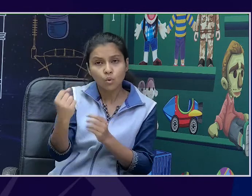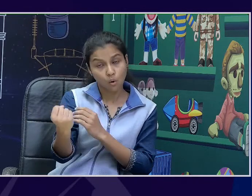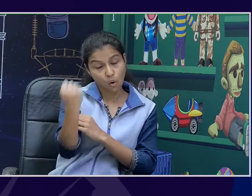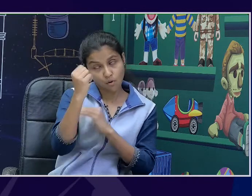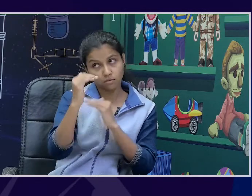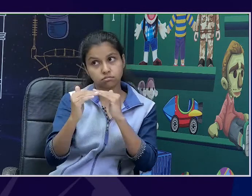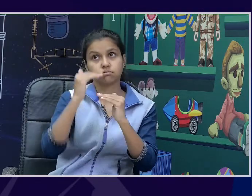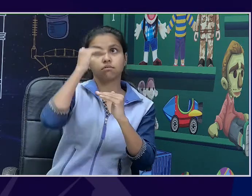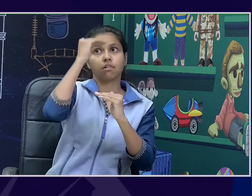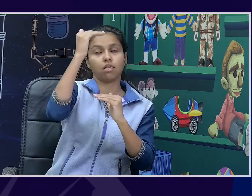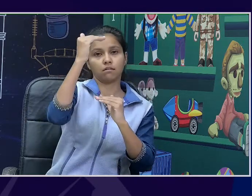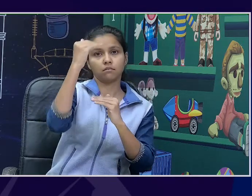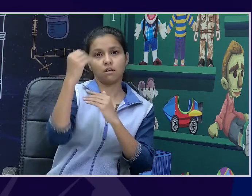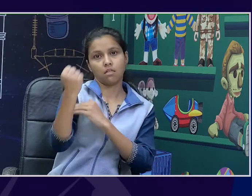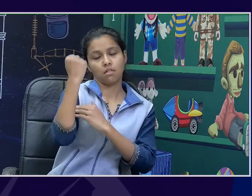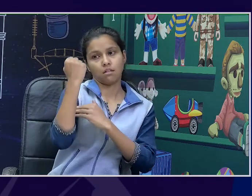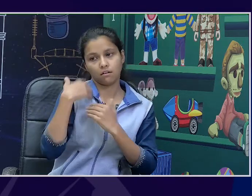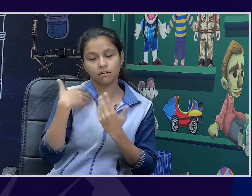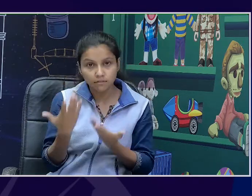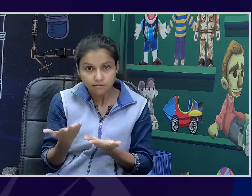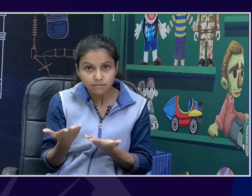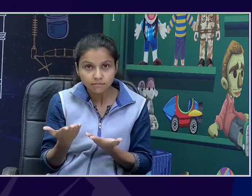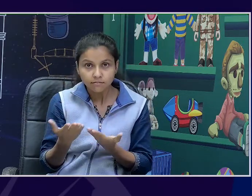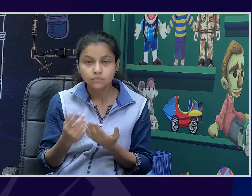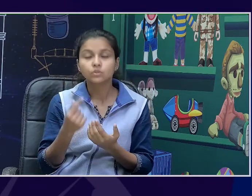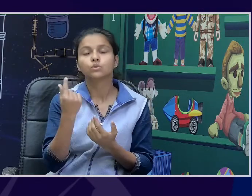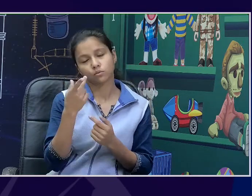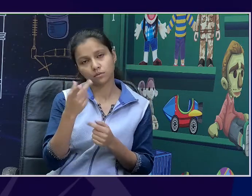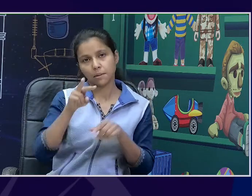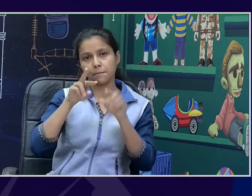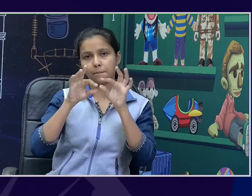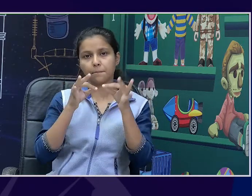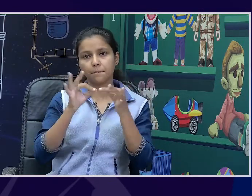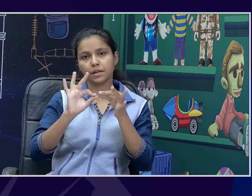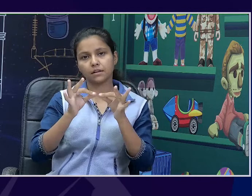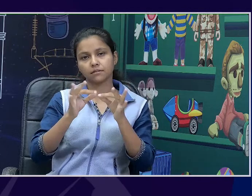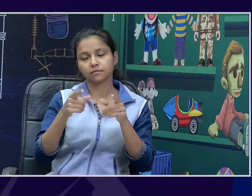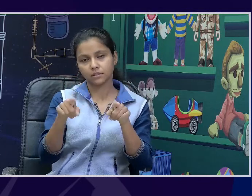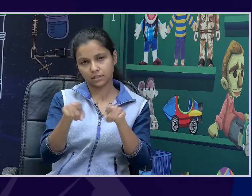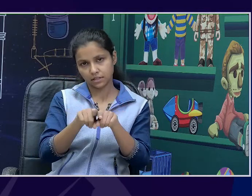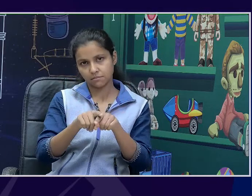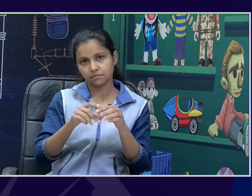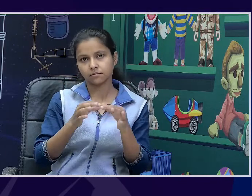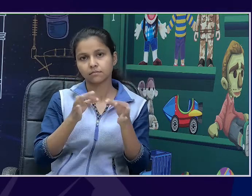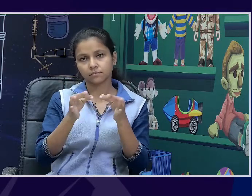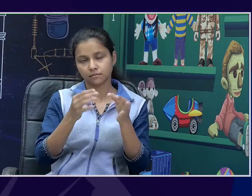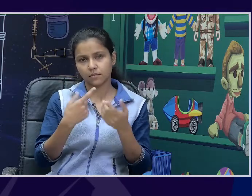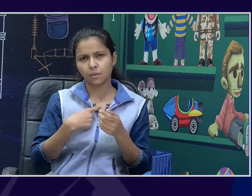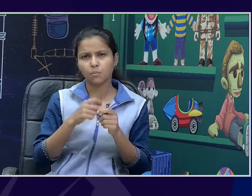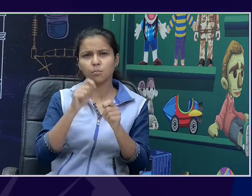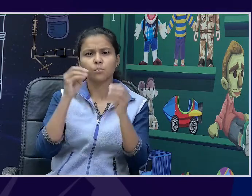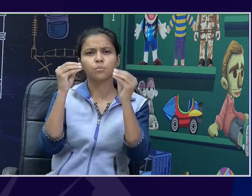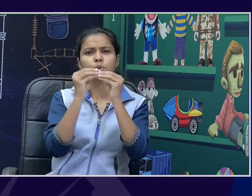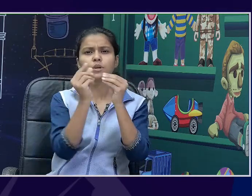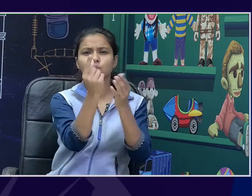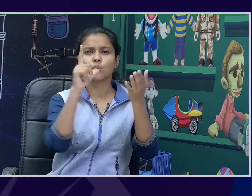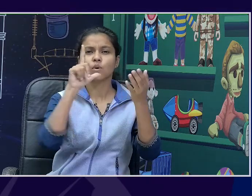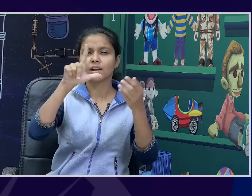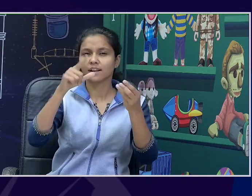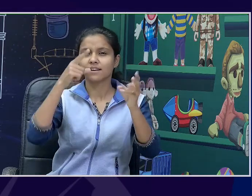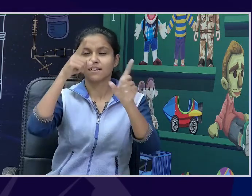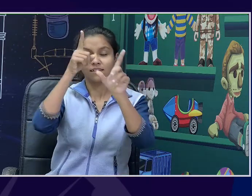by using his build. So they are those persons who bully others. That is